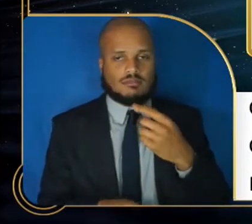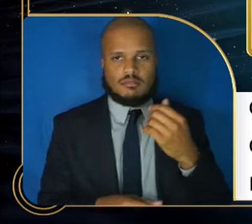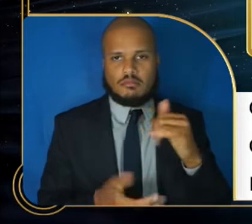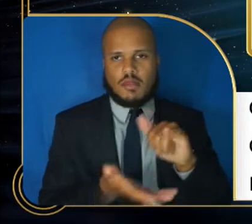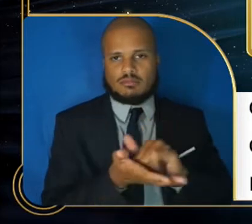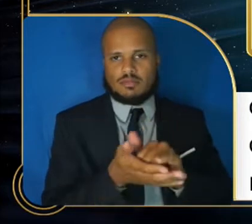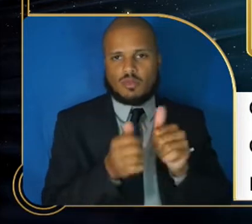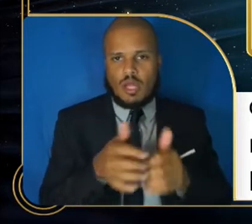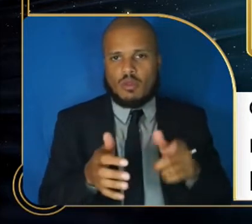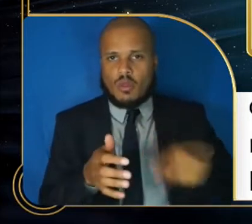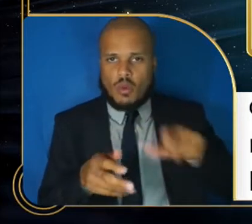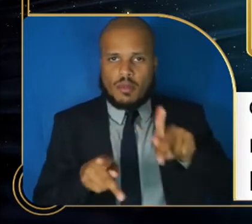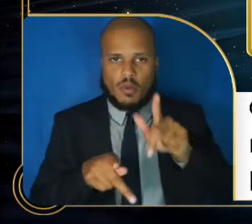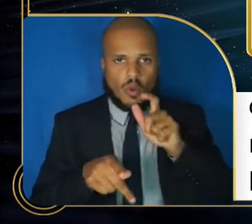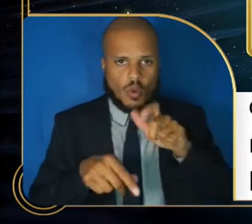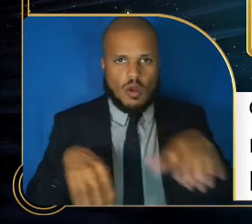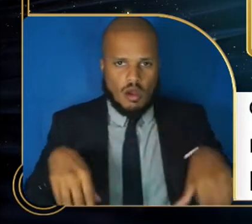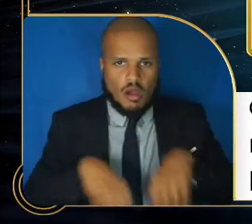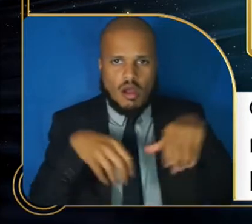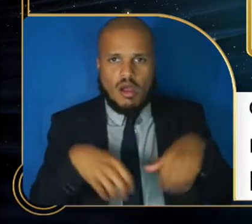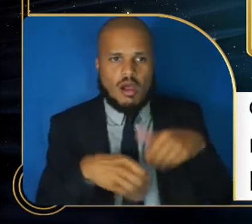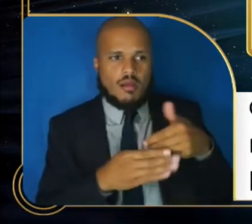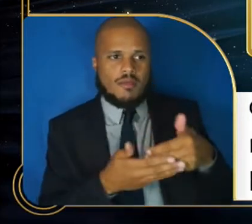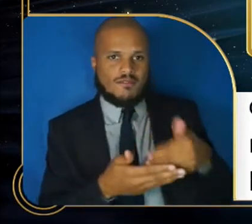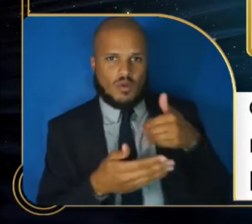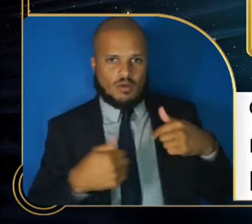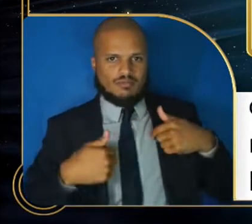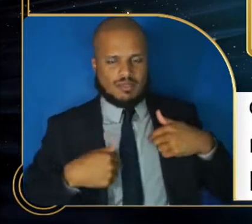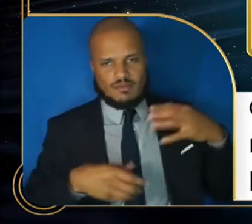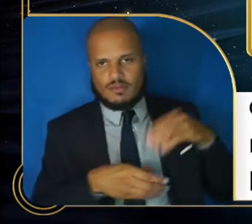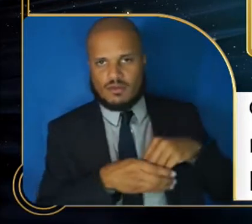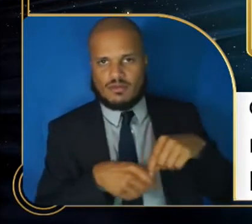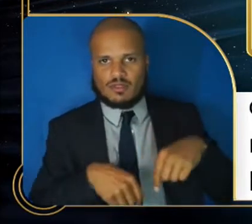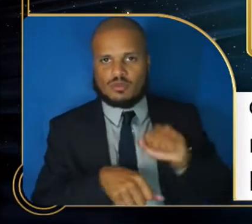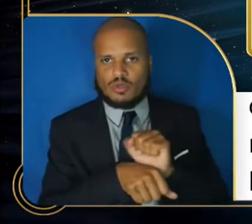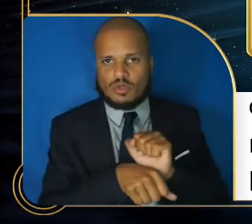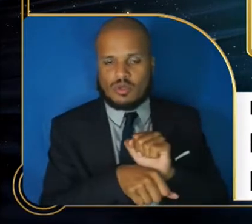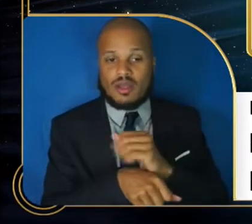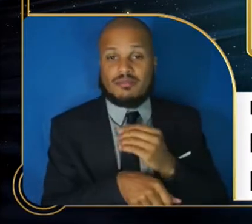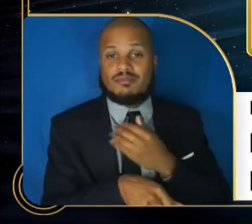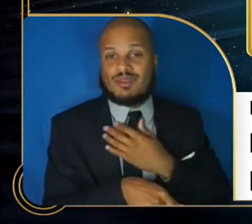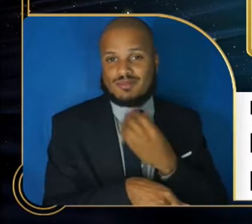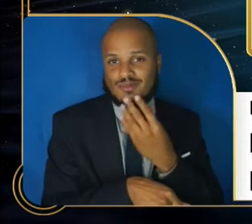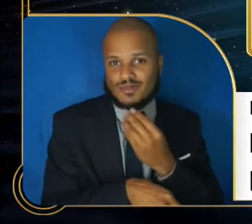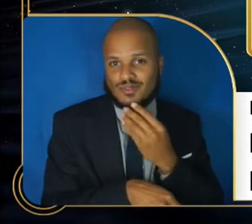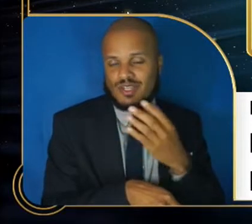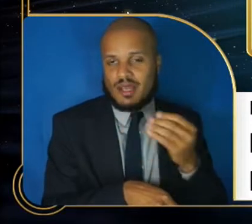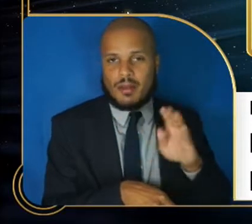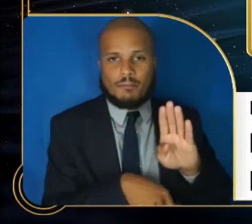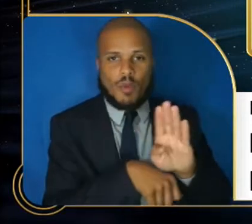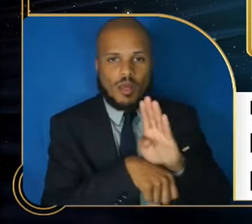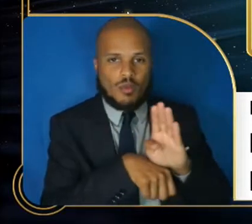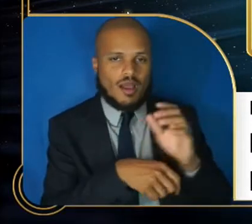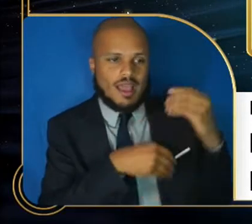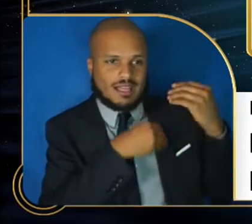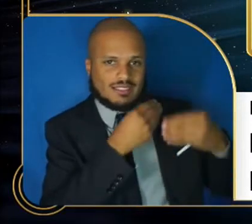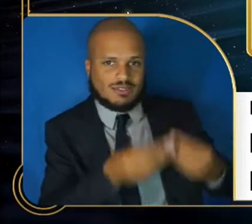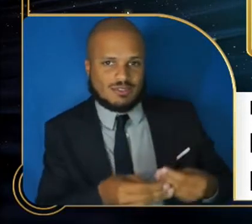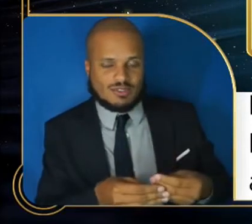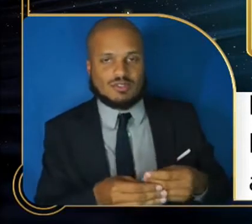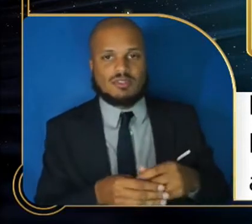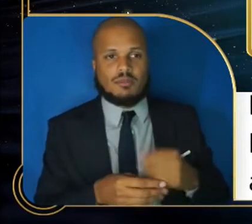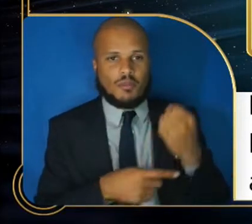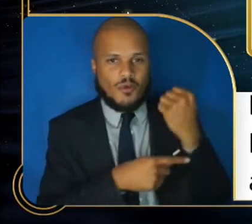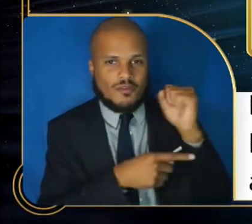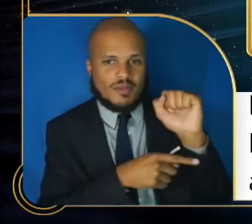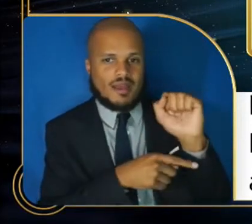paved the way before and alongside me, including my own Ashkenazi Jewish and Boricua ancestors, movement ancestors